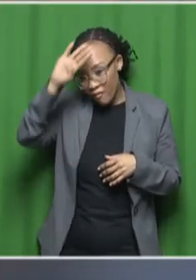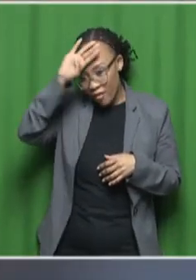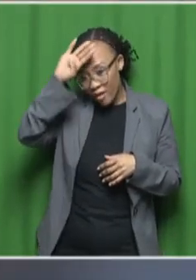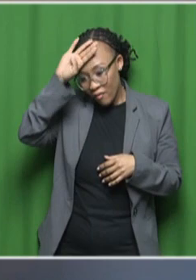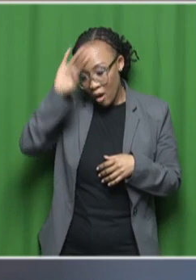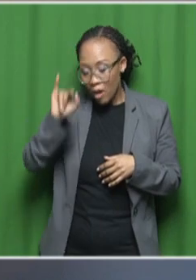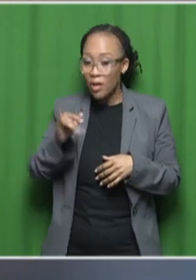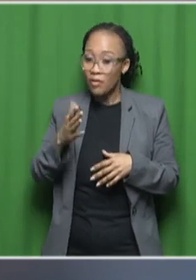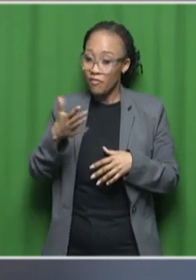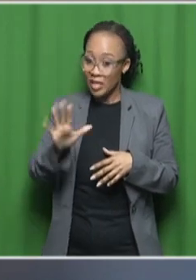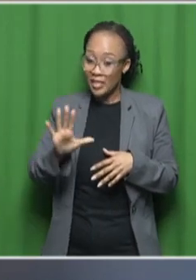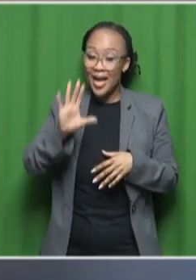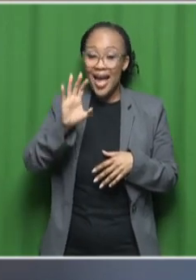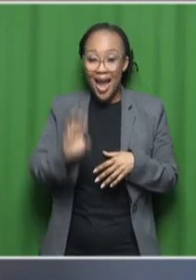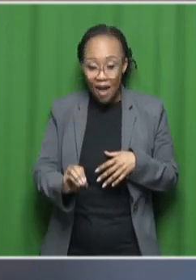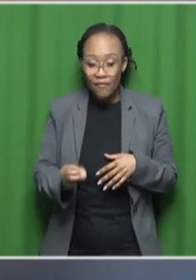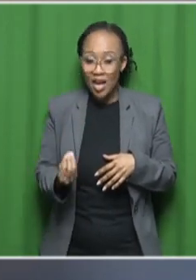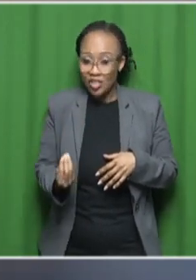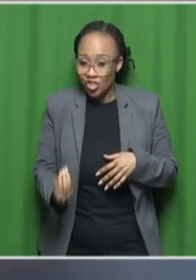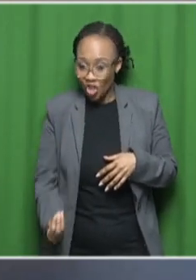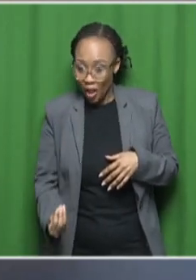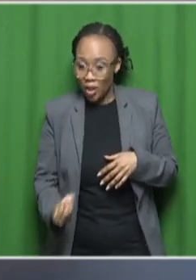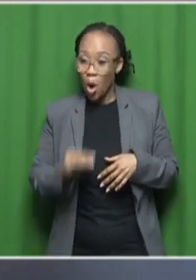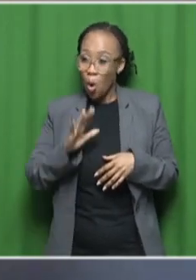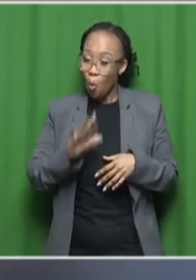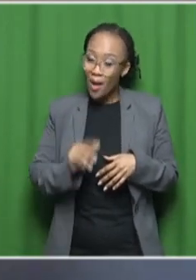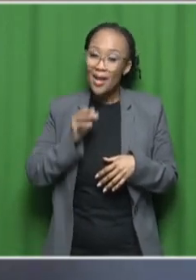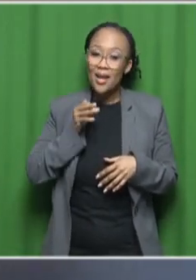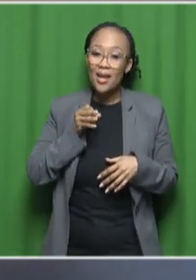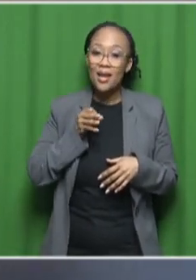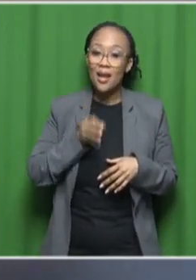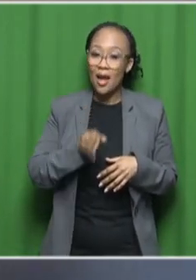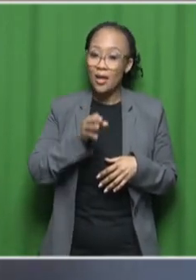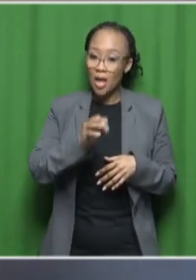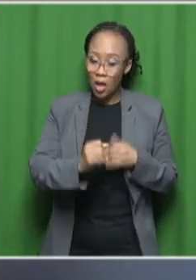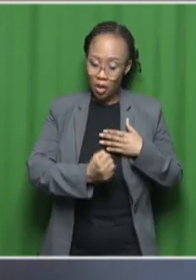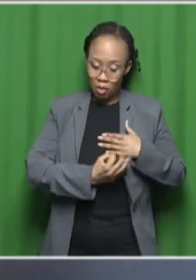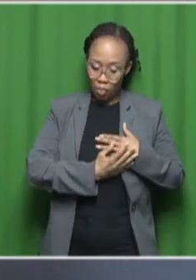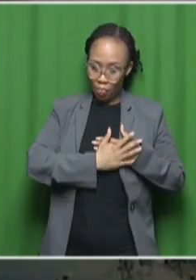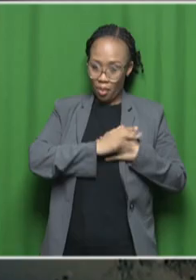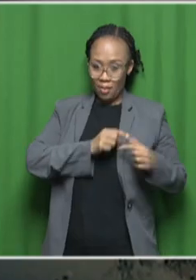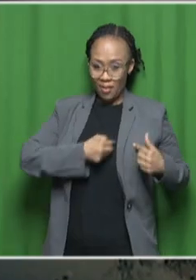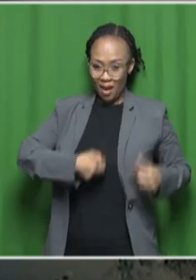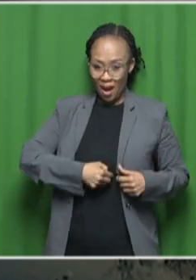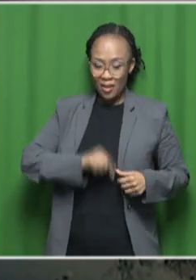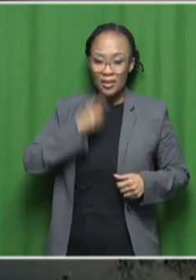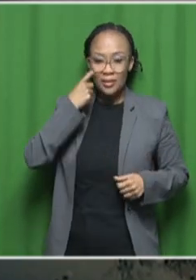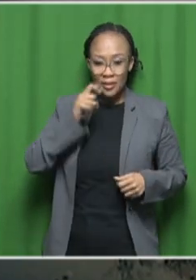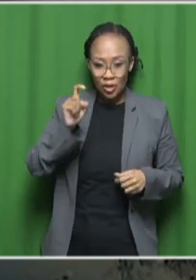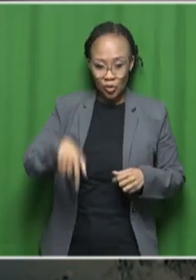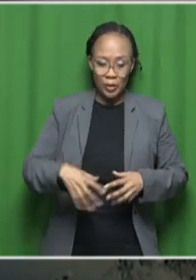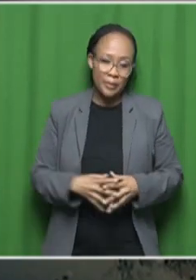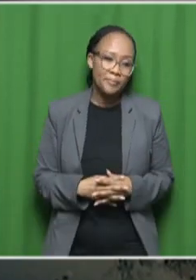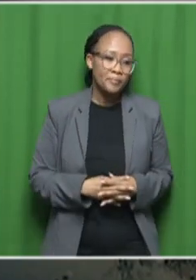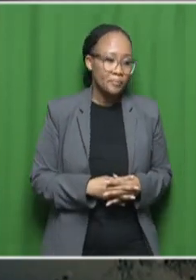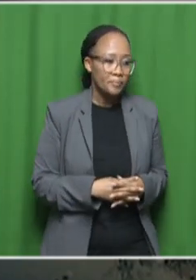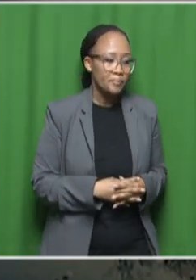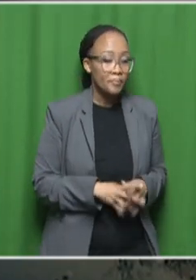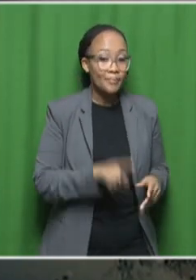child is not causing rheumatic heart disease currently in your life. And then that, of course, is very important